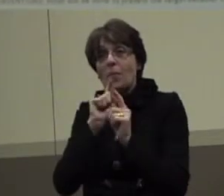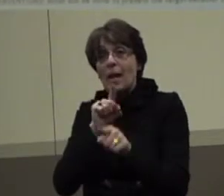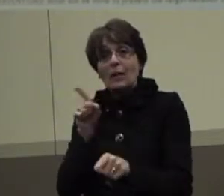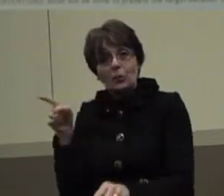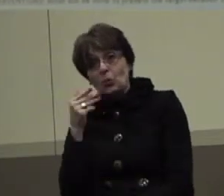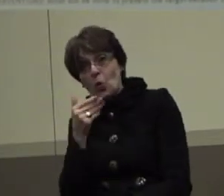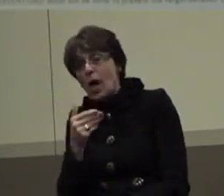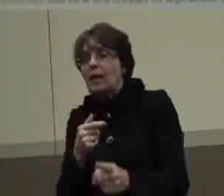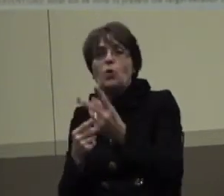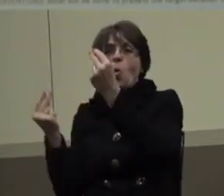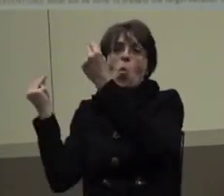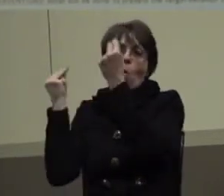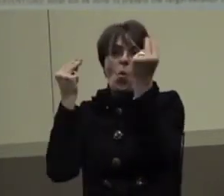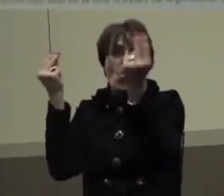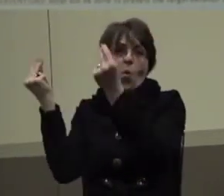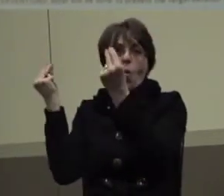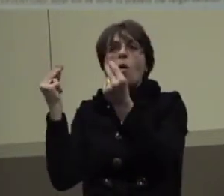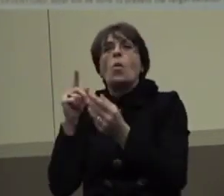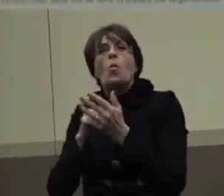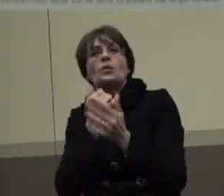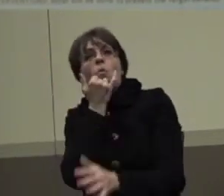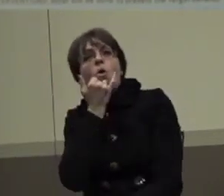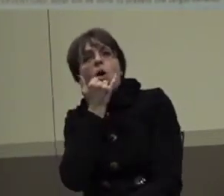What's wrong with it?